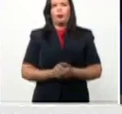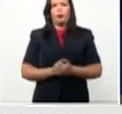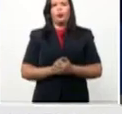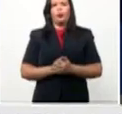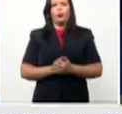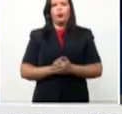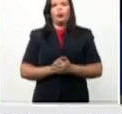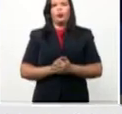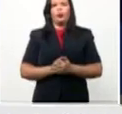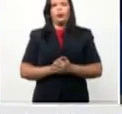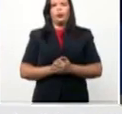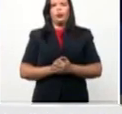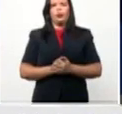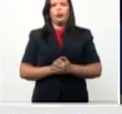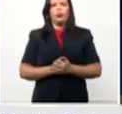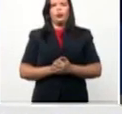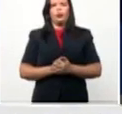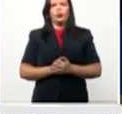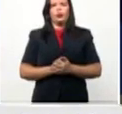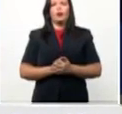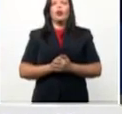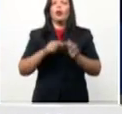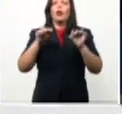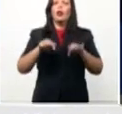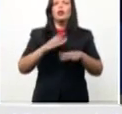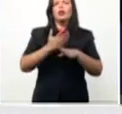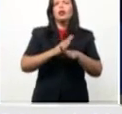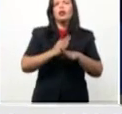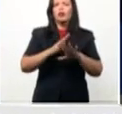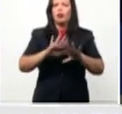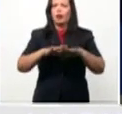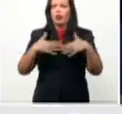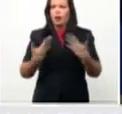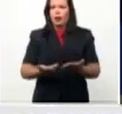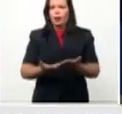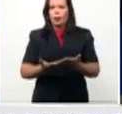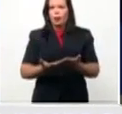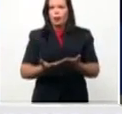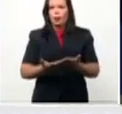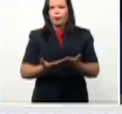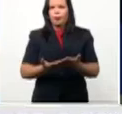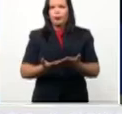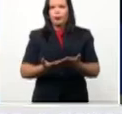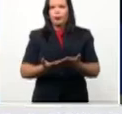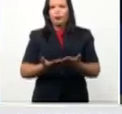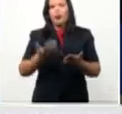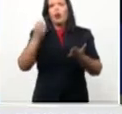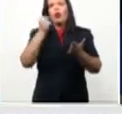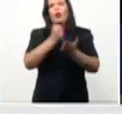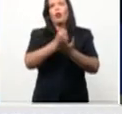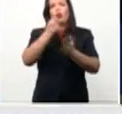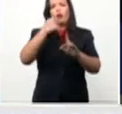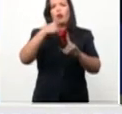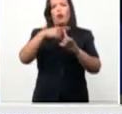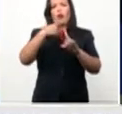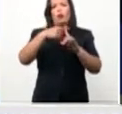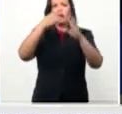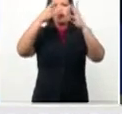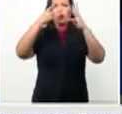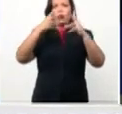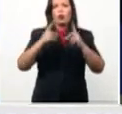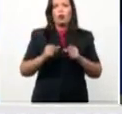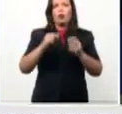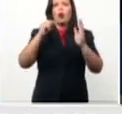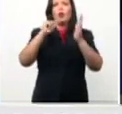And with this development, the positive incidence rate in Cuba